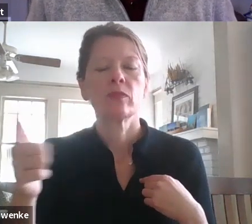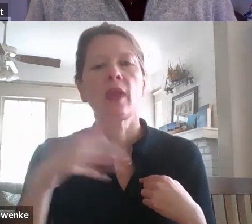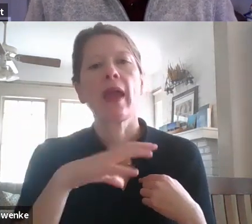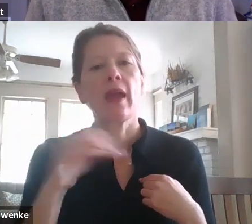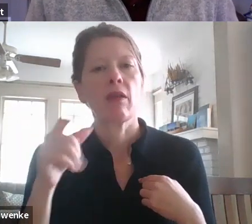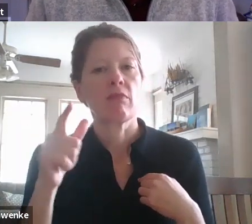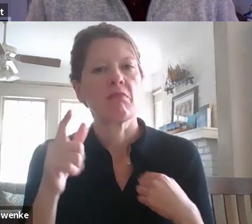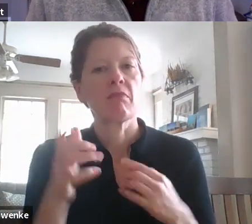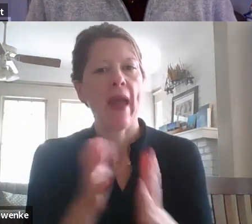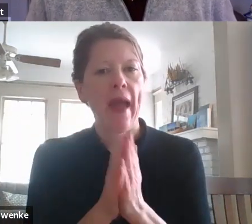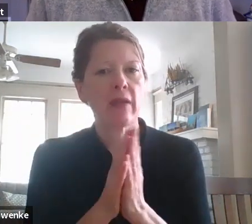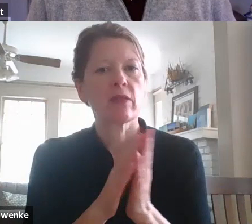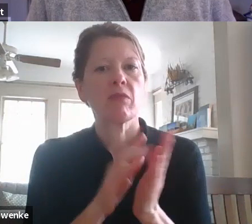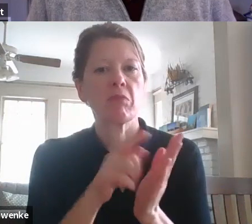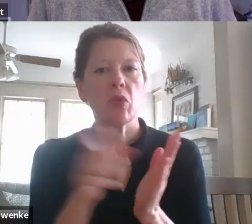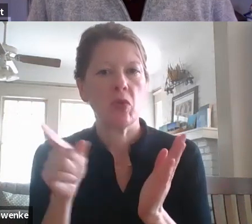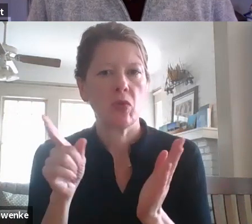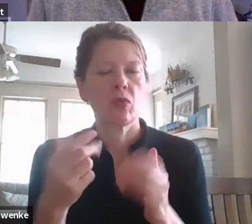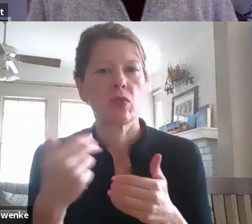us.